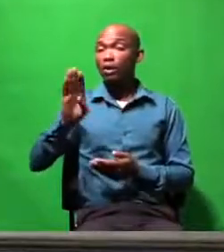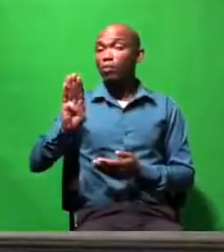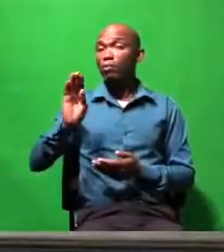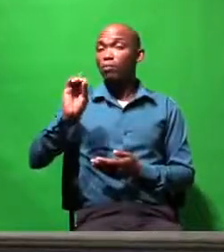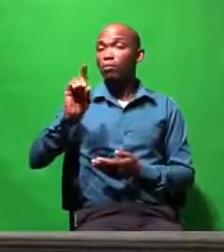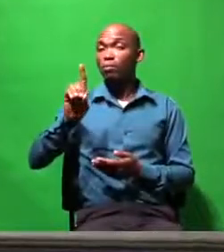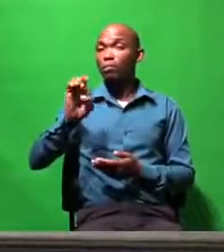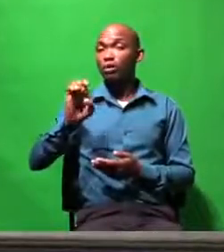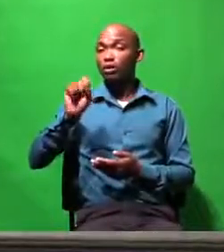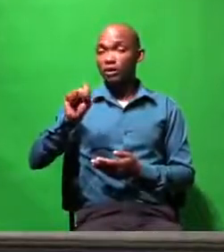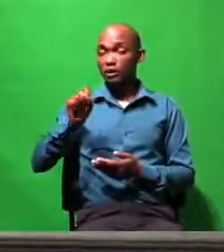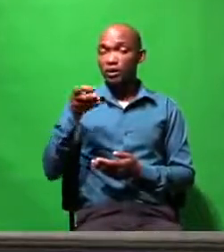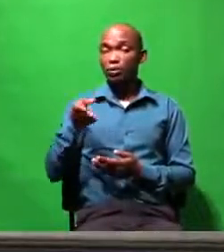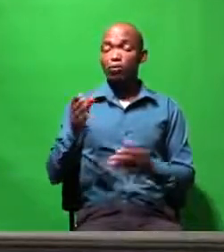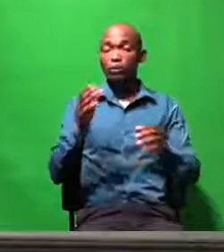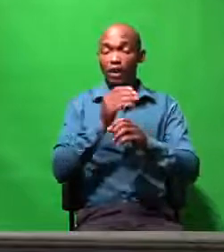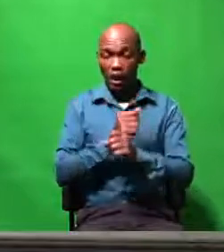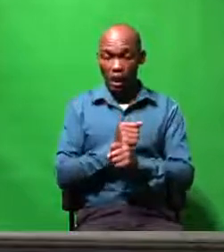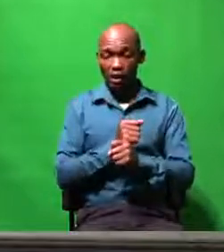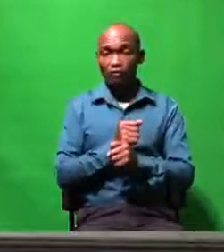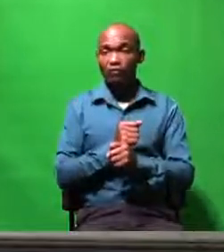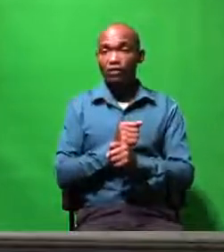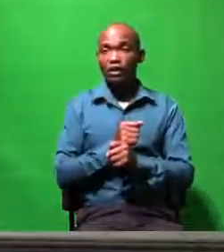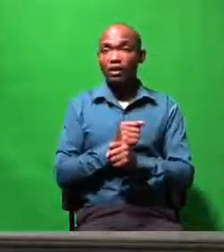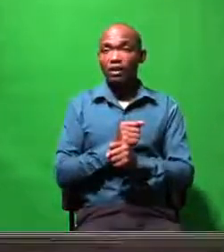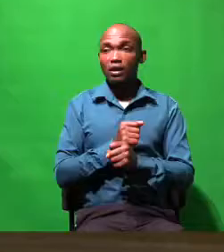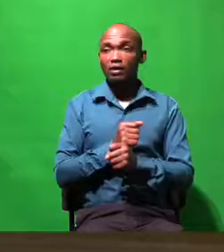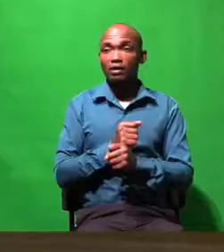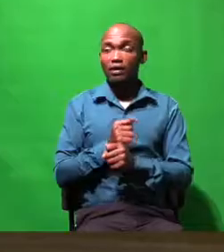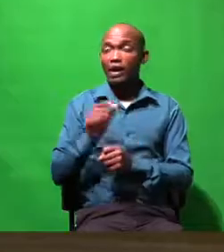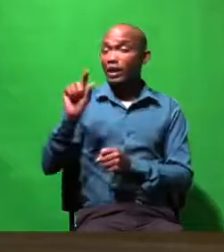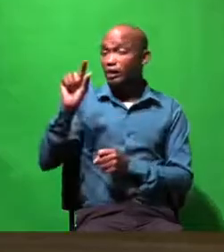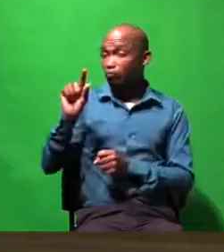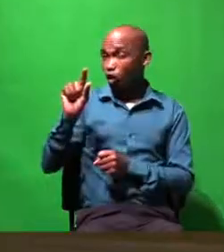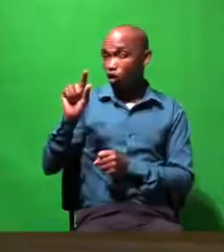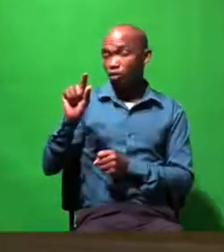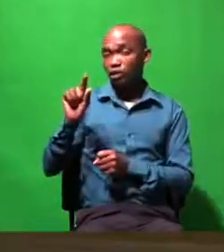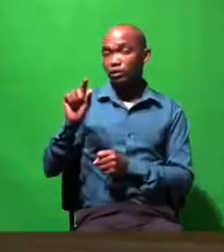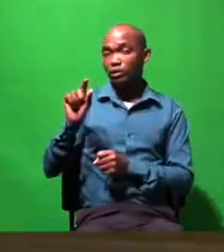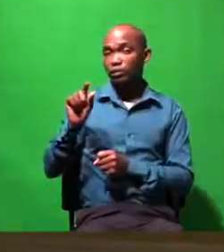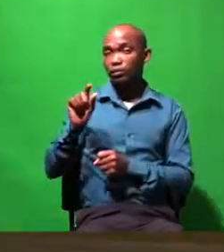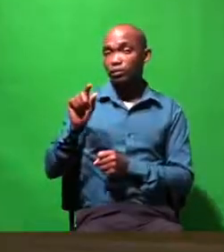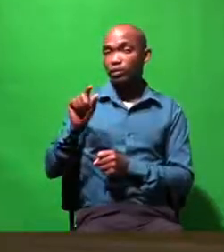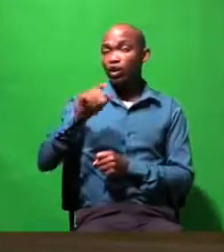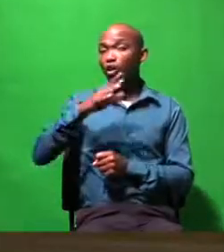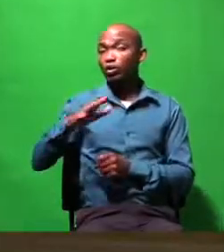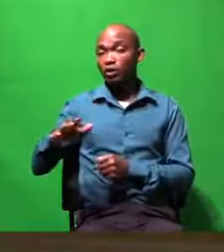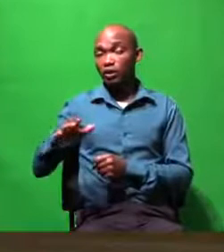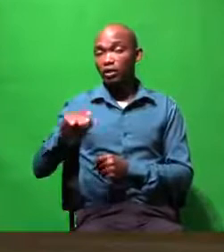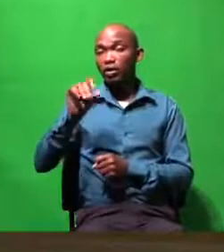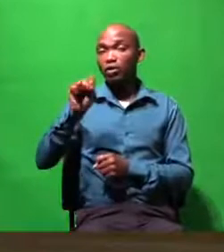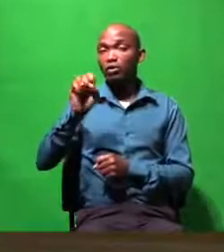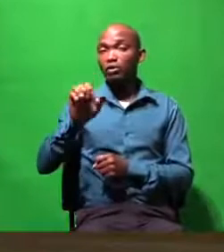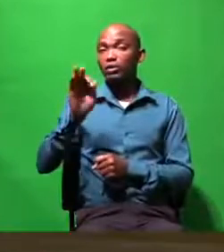sea. So when we can say is a water bodies which is a small than ocean or seas, we